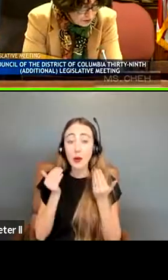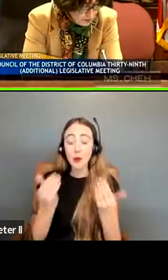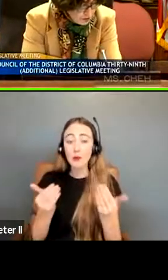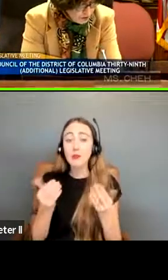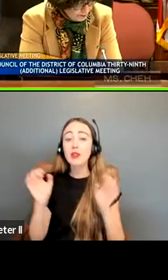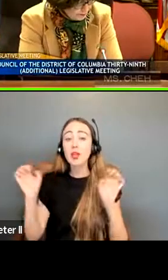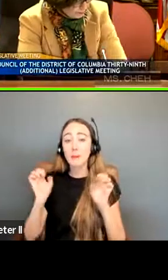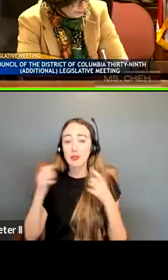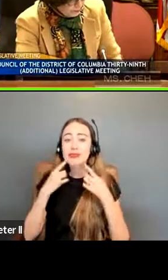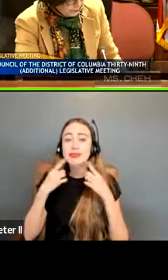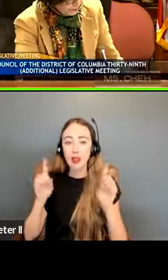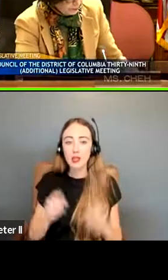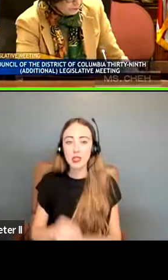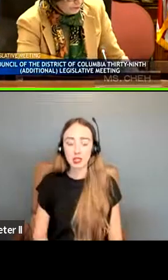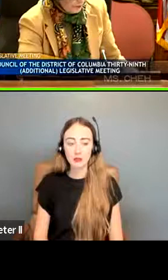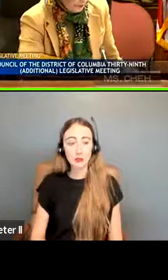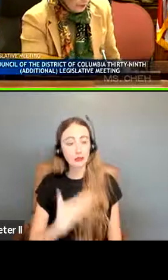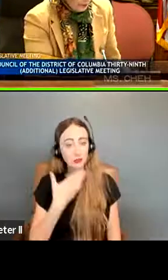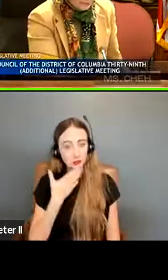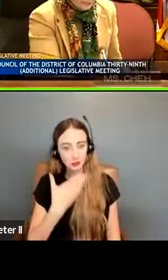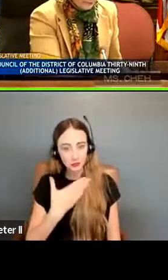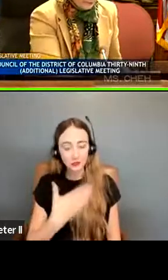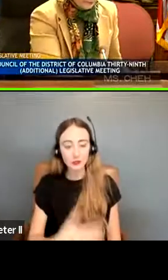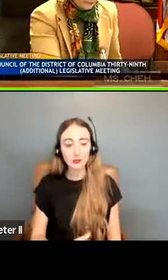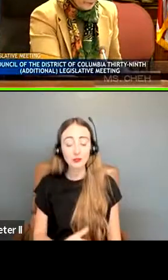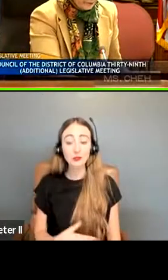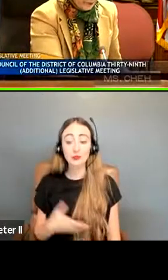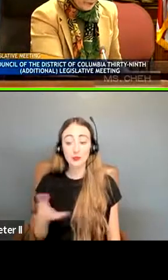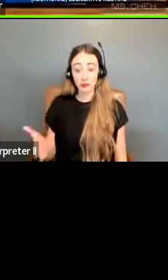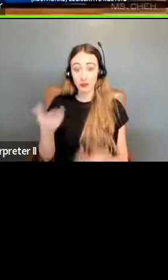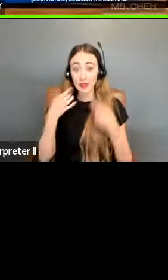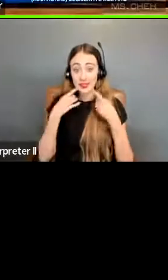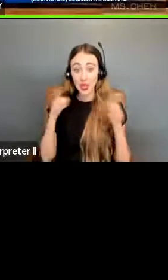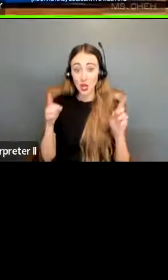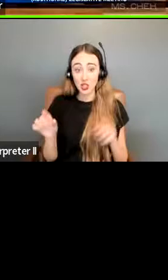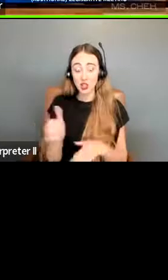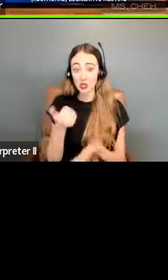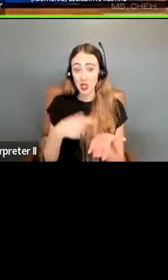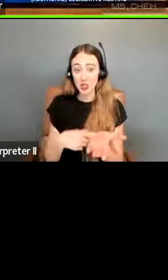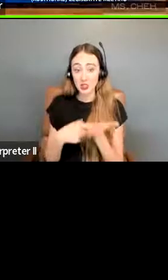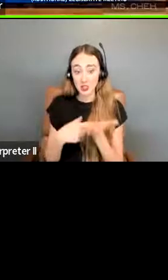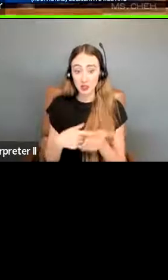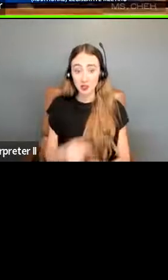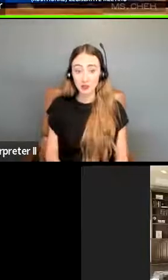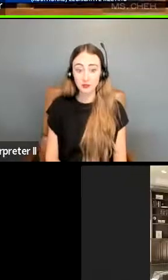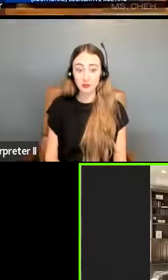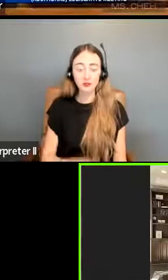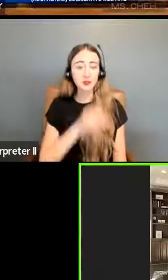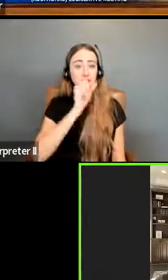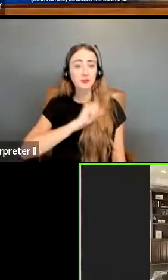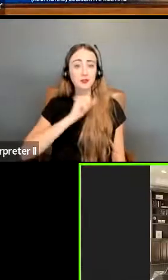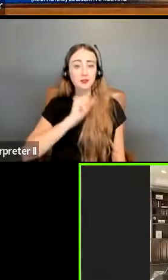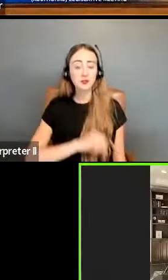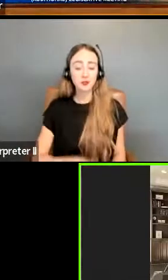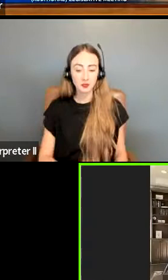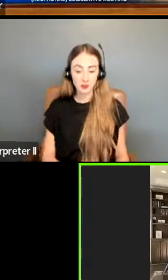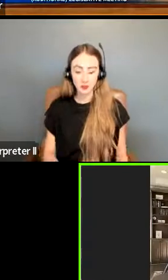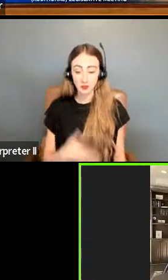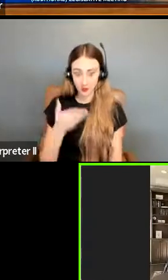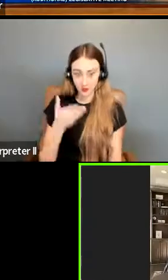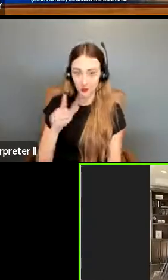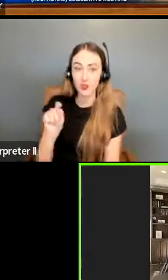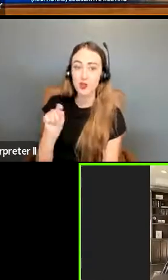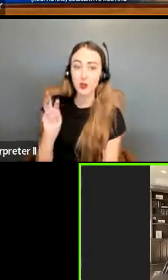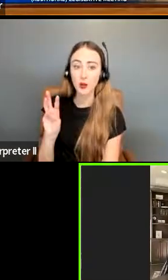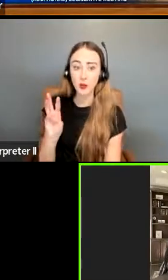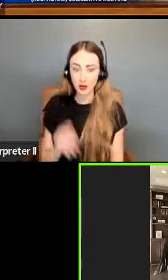emergency declaration. Thank you, Councilmember Che. We have the declaration before us. Is there discussion? Yes, Chairman. Councilmember Trahan